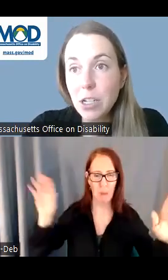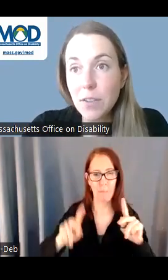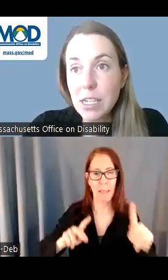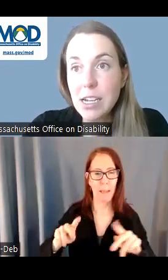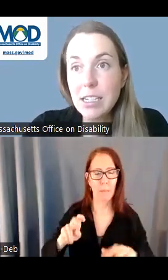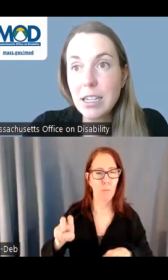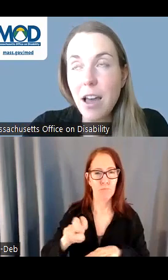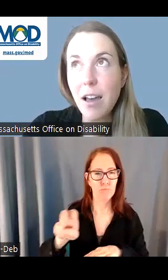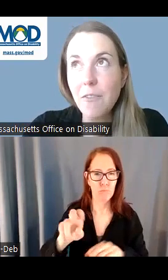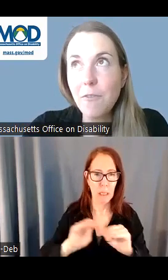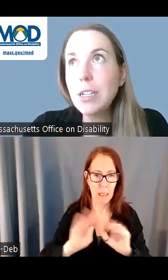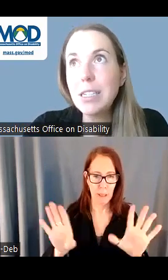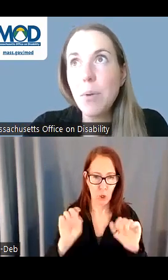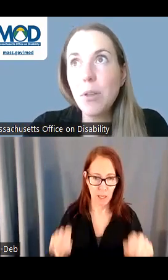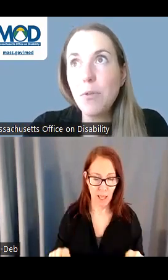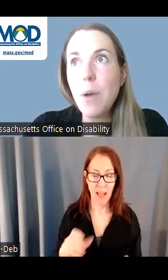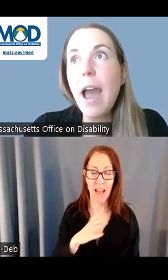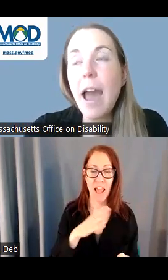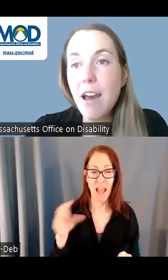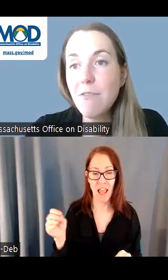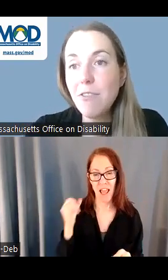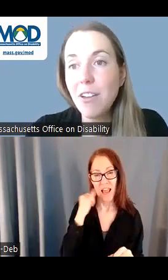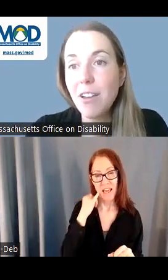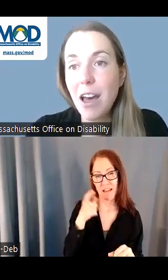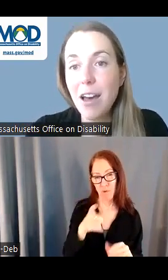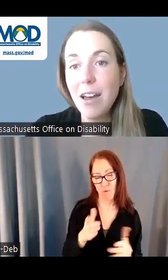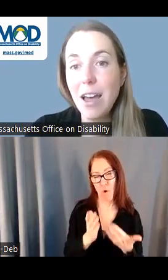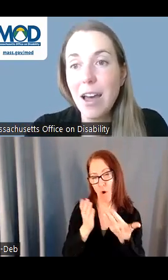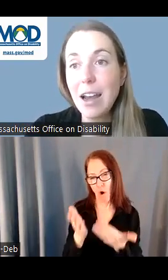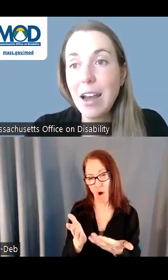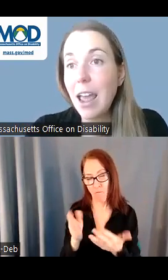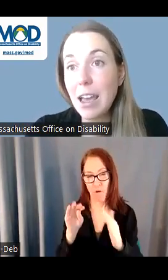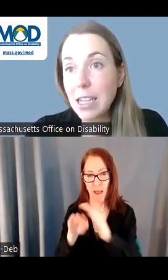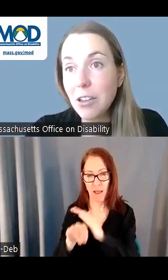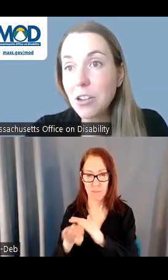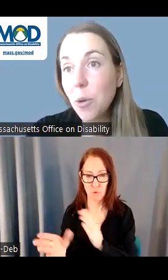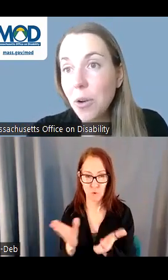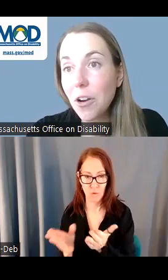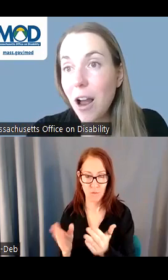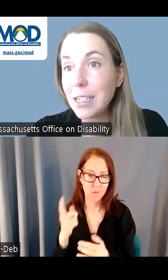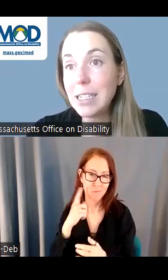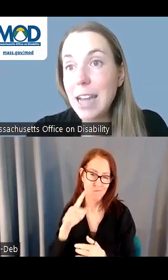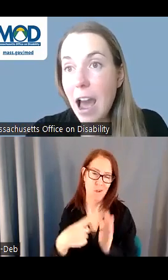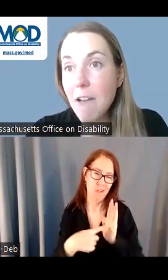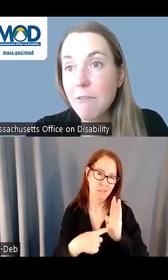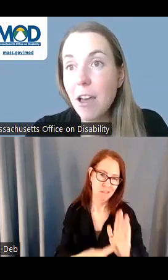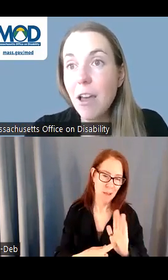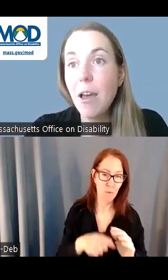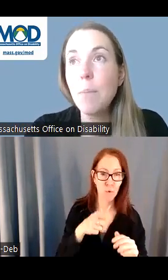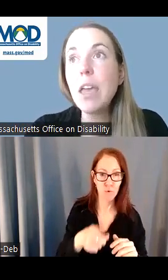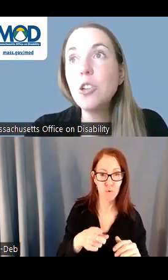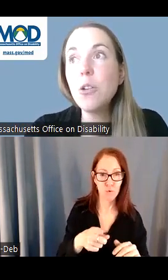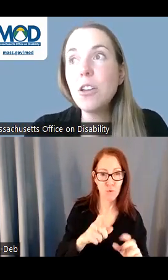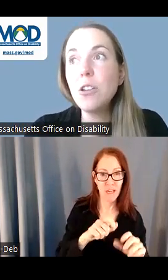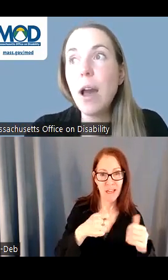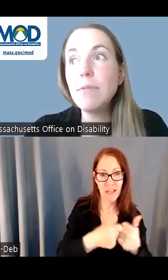accessibility services, for example, if you have an ASL interpreter on staff,